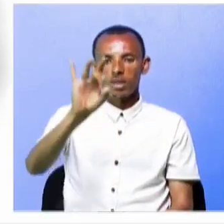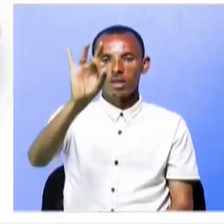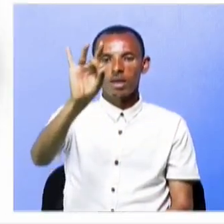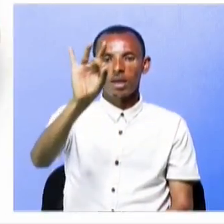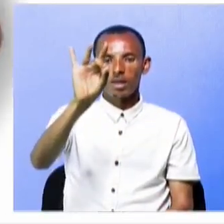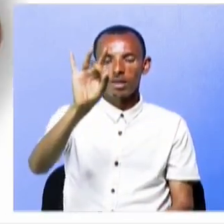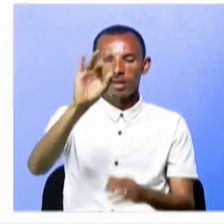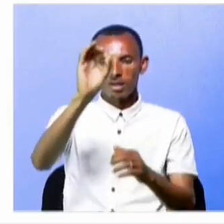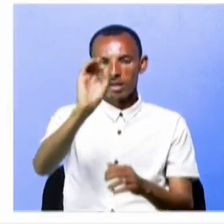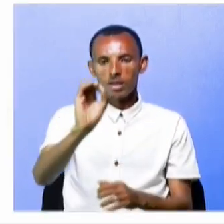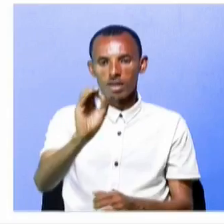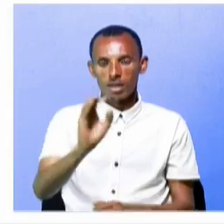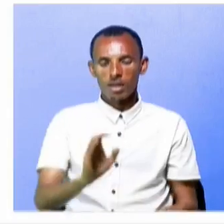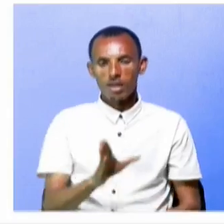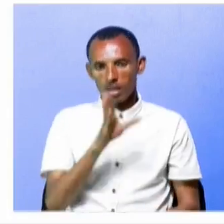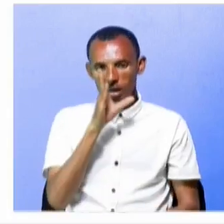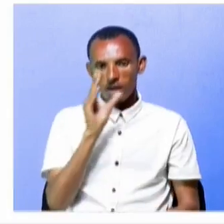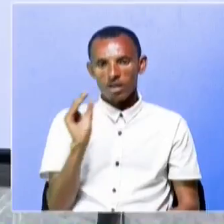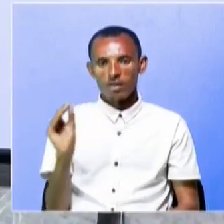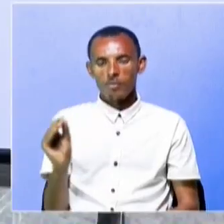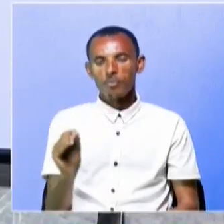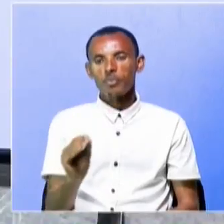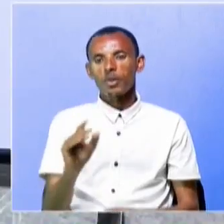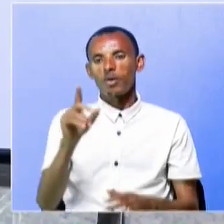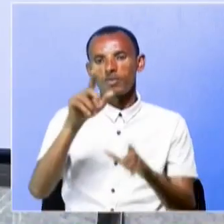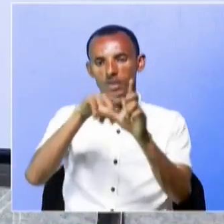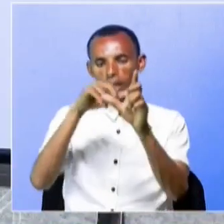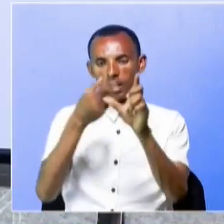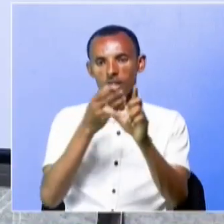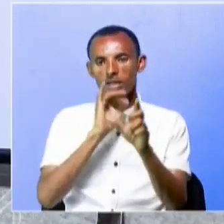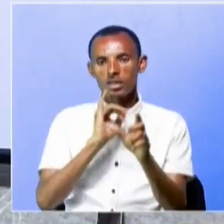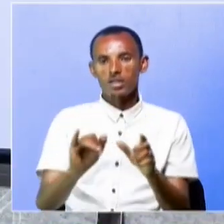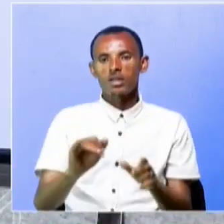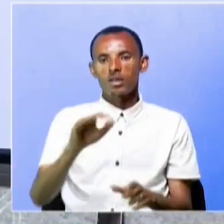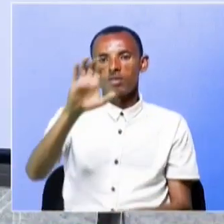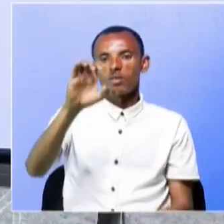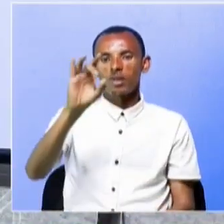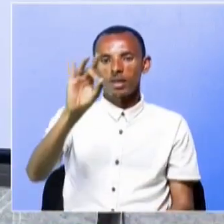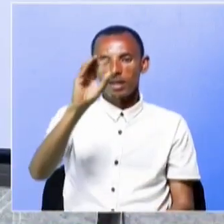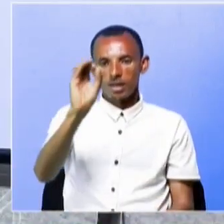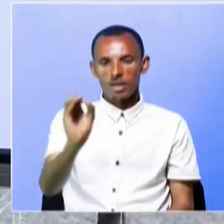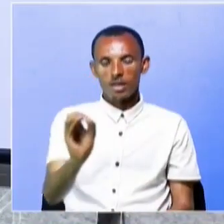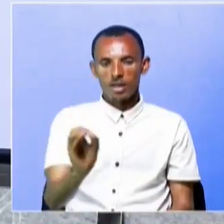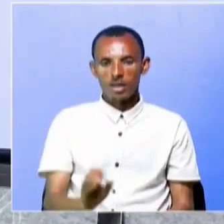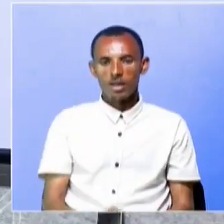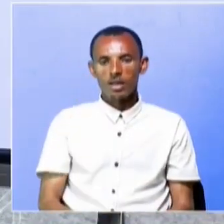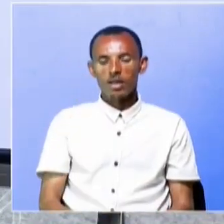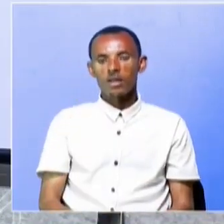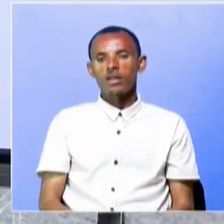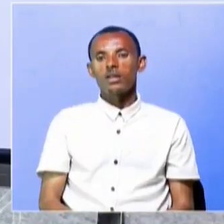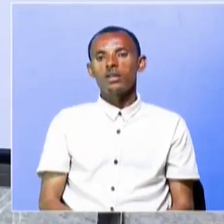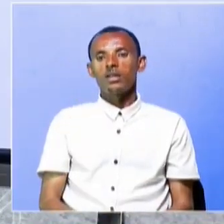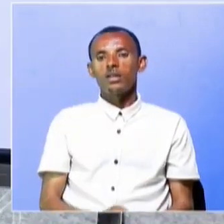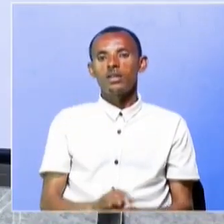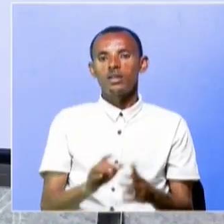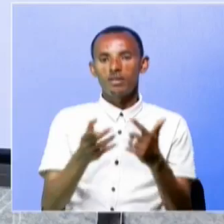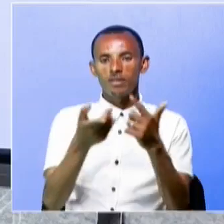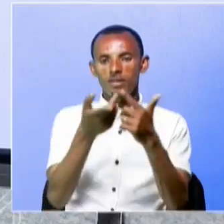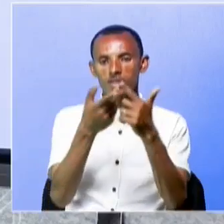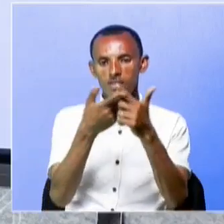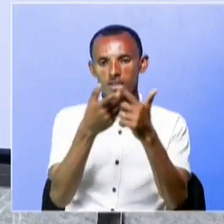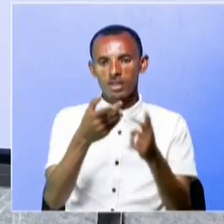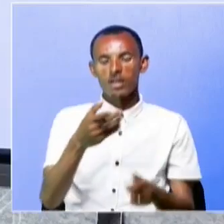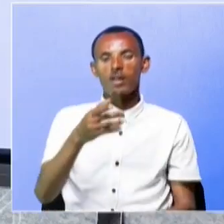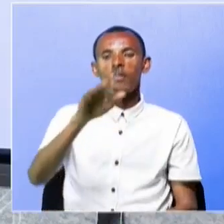48 degree, okay? One of the angle is 48 degree, and